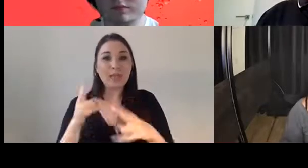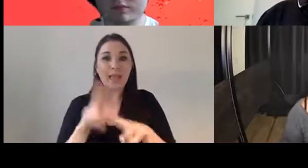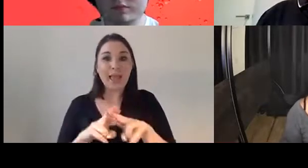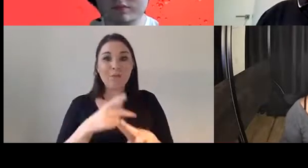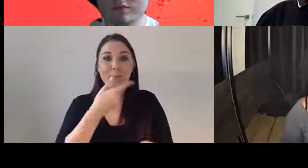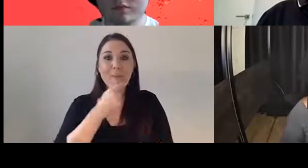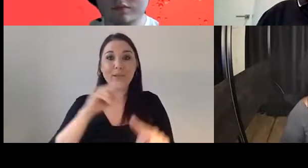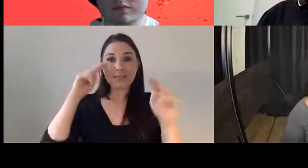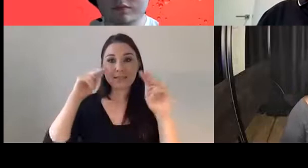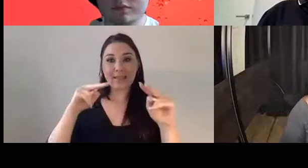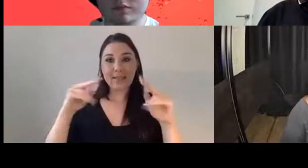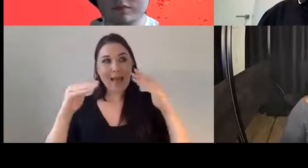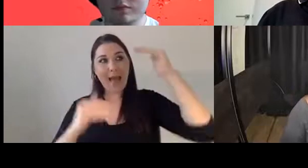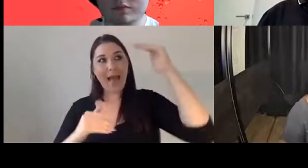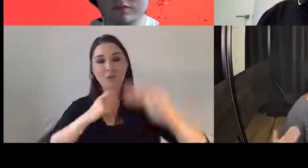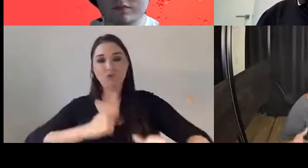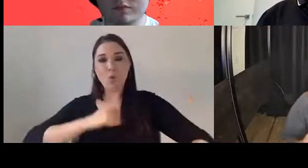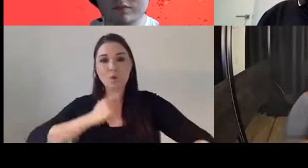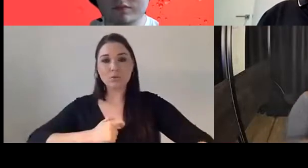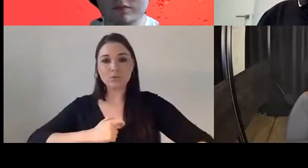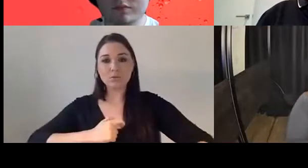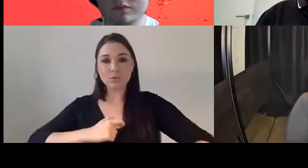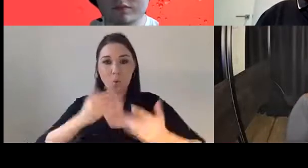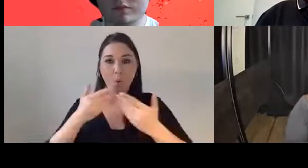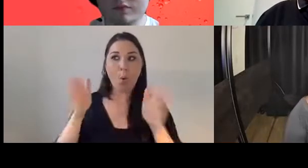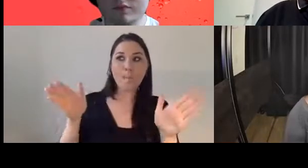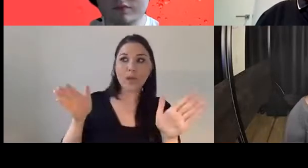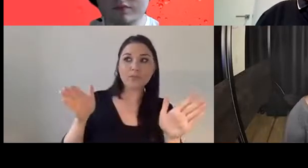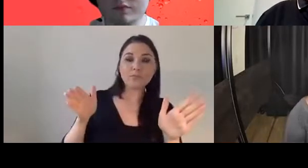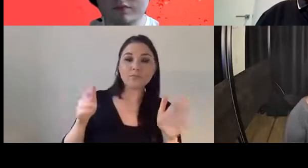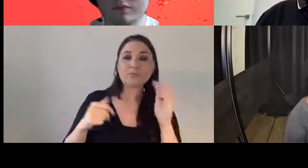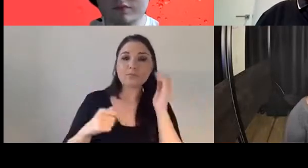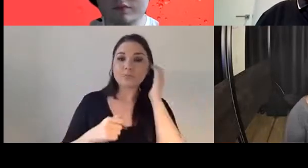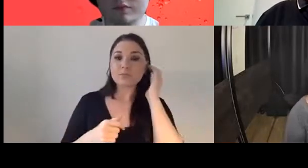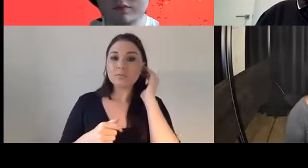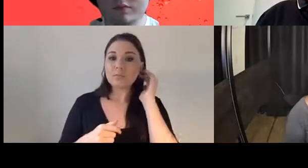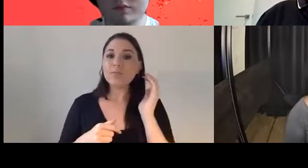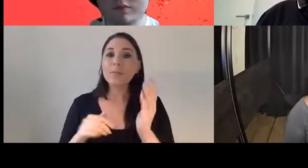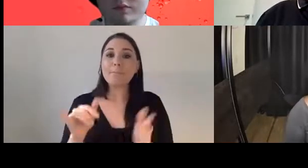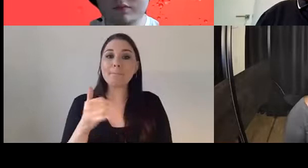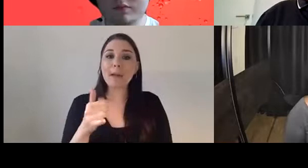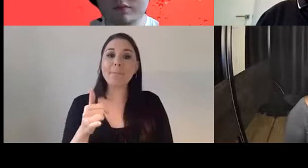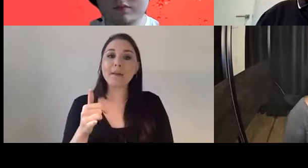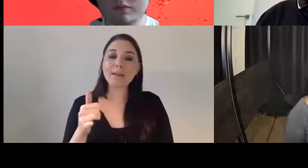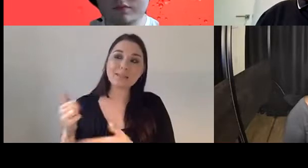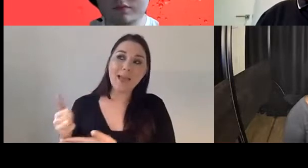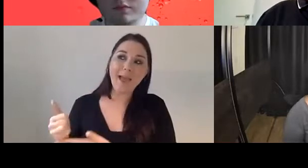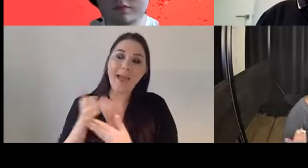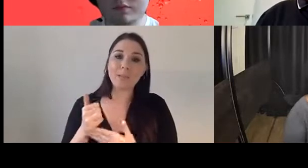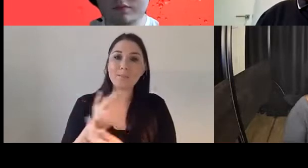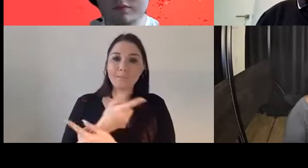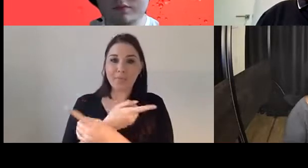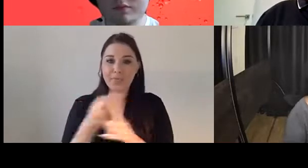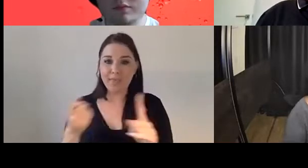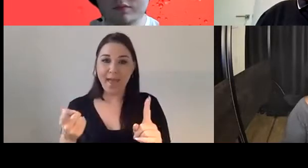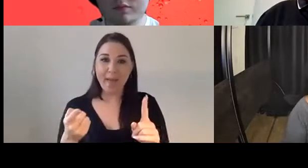in higher position are open and are still in this higher position, it might help them also to realize that they